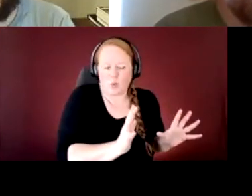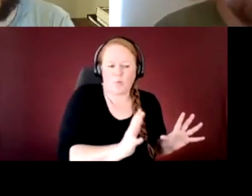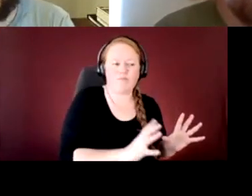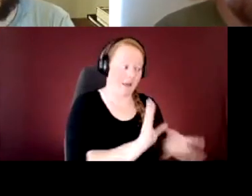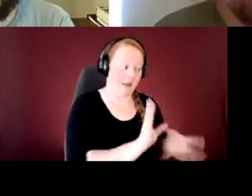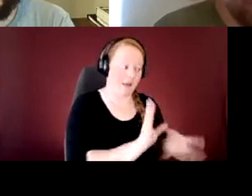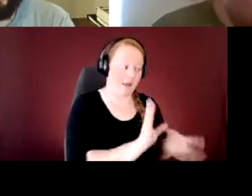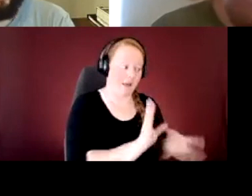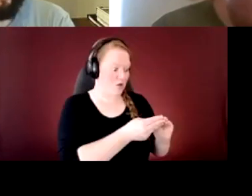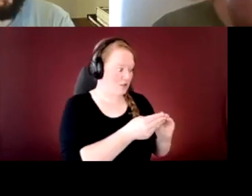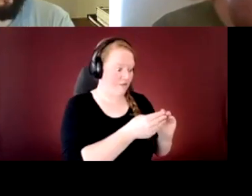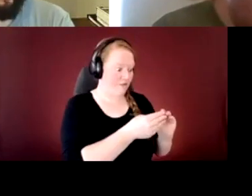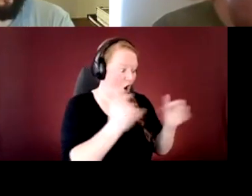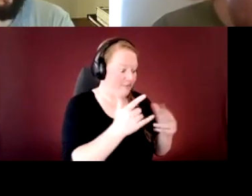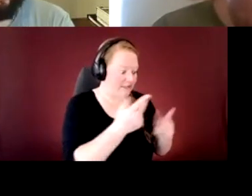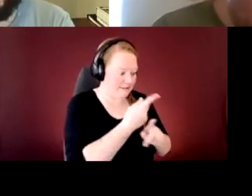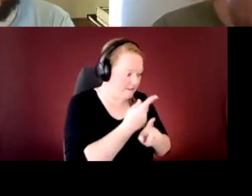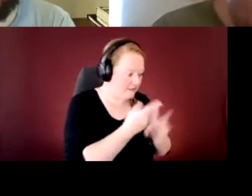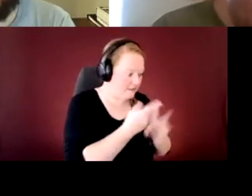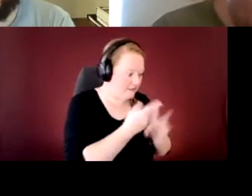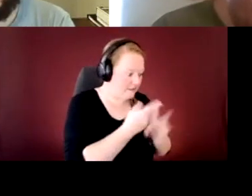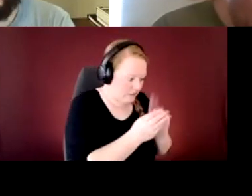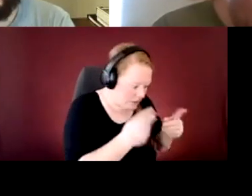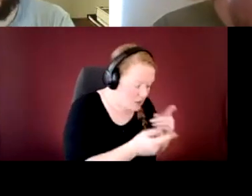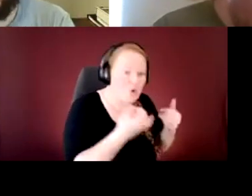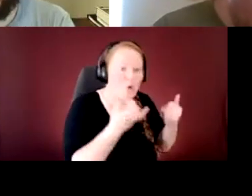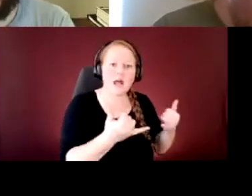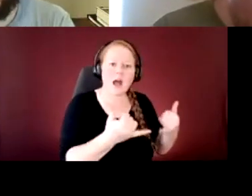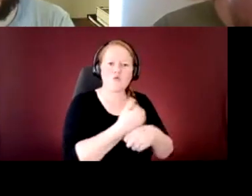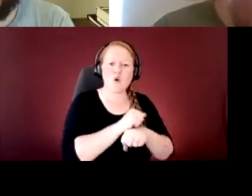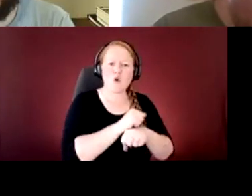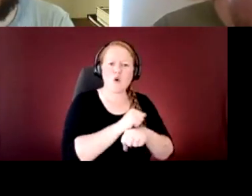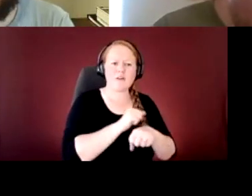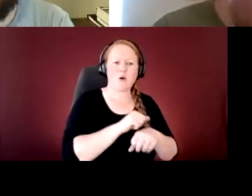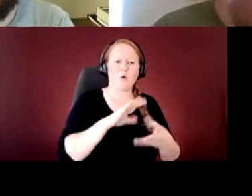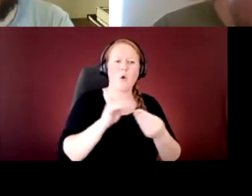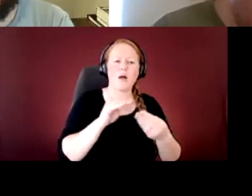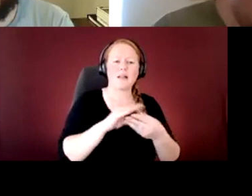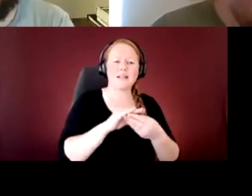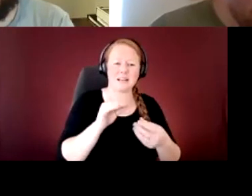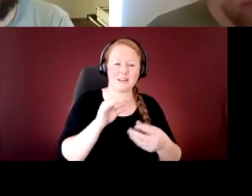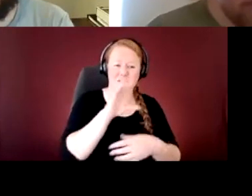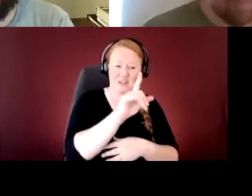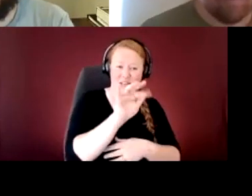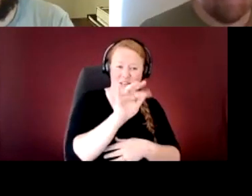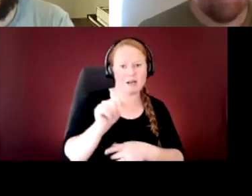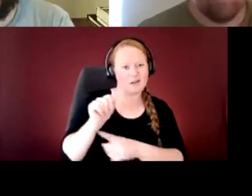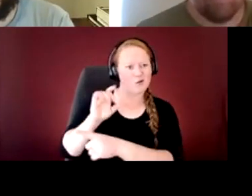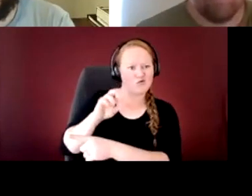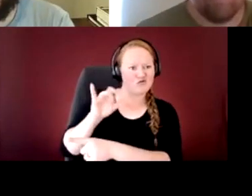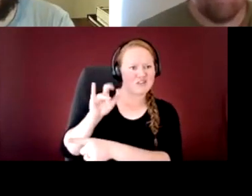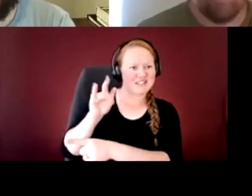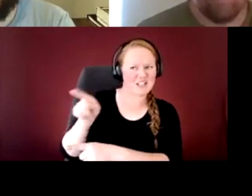crunched, and they're working now on crunching the qualitative data. You heard Christine talk about that, so that we can use all of that